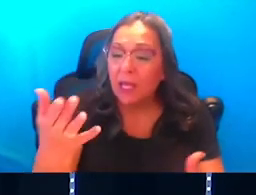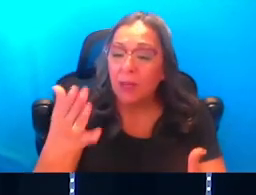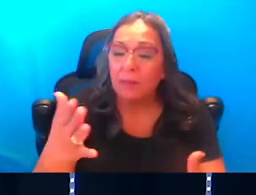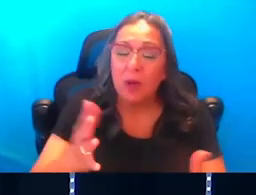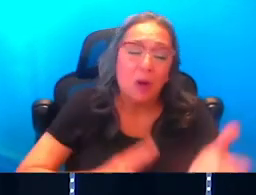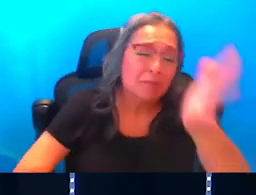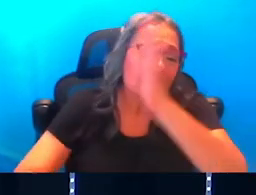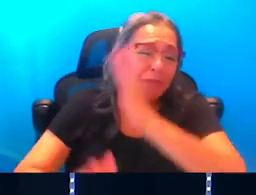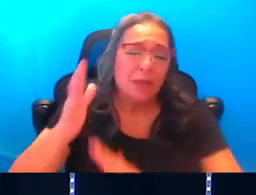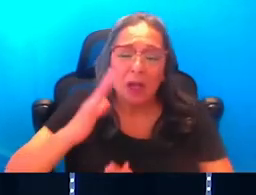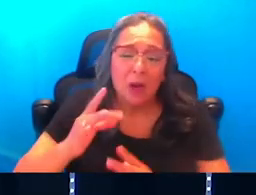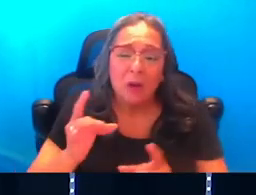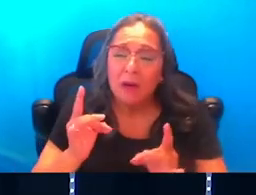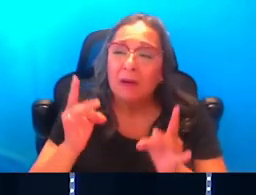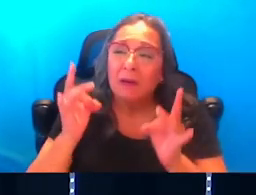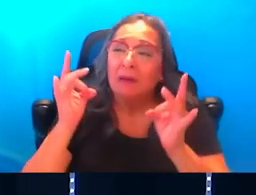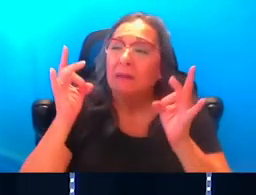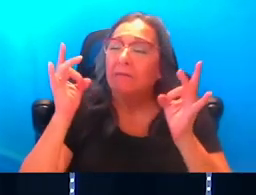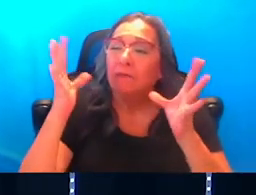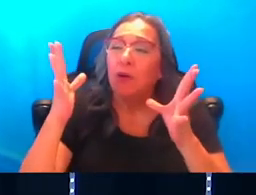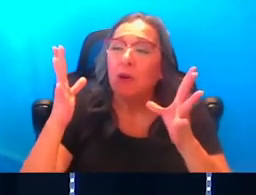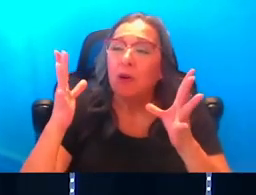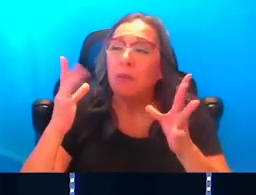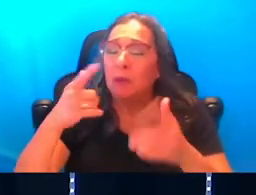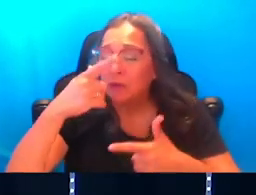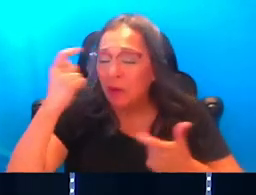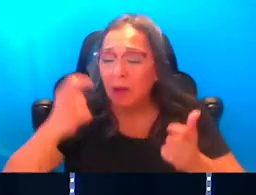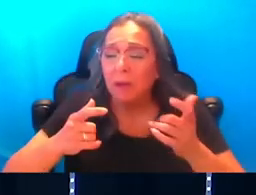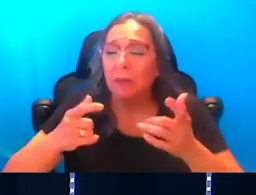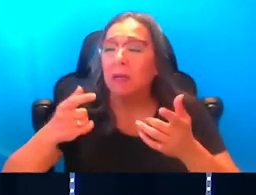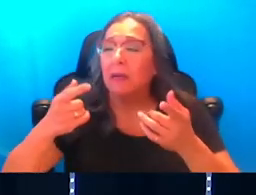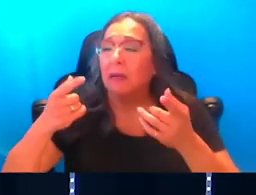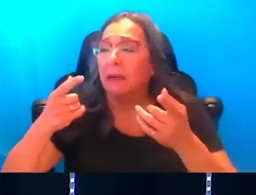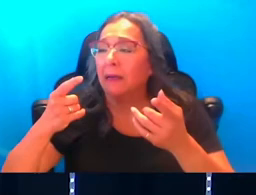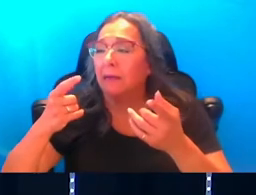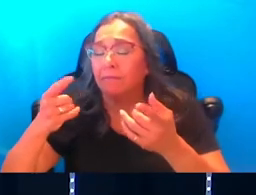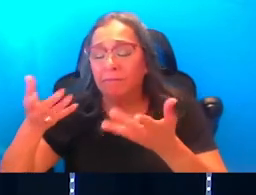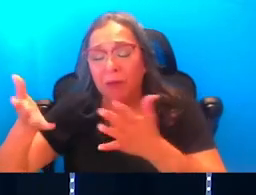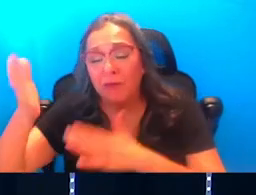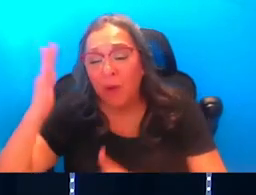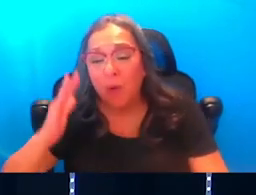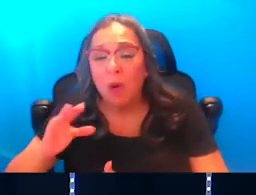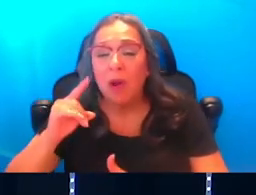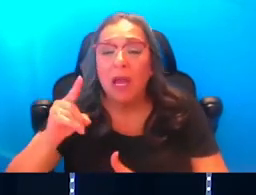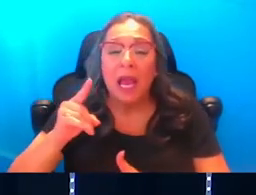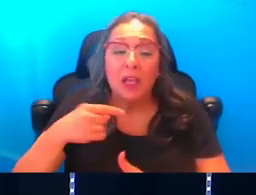darkness and how much God rescued you from, the glory doesn't go to you, it goes to God.